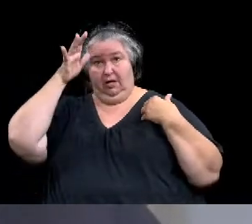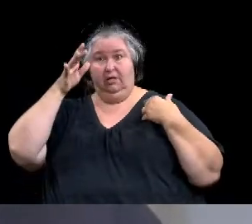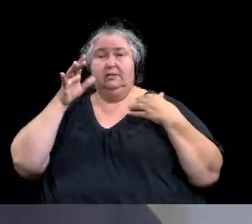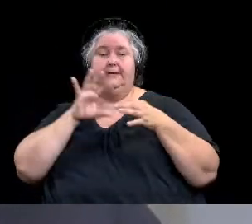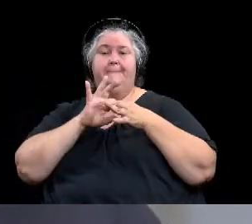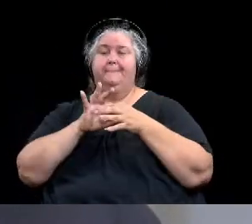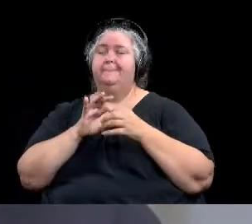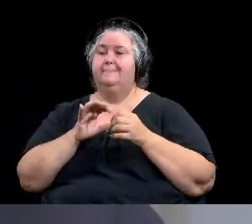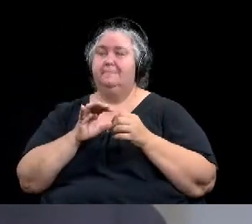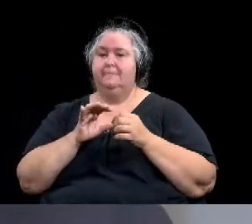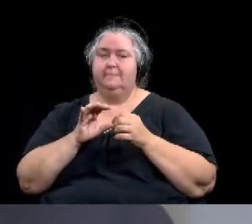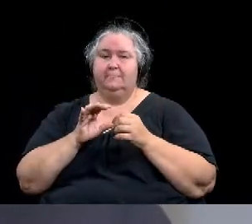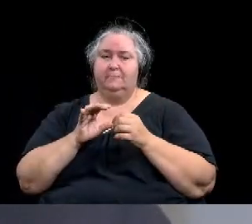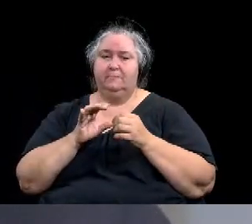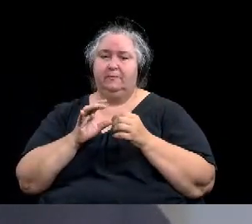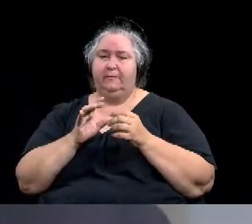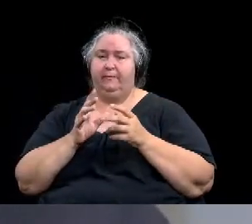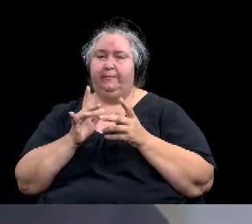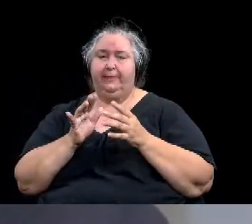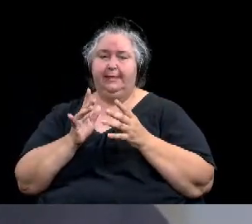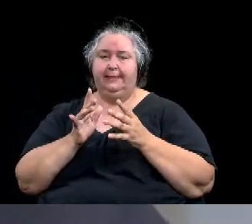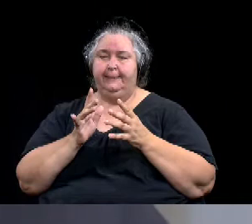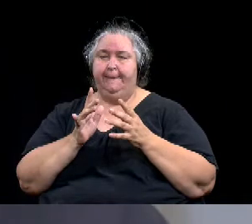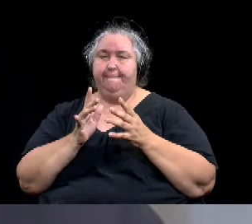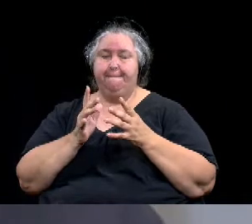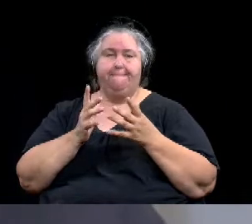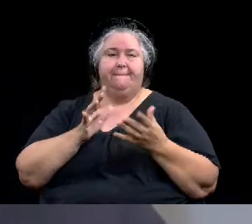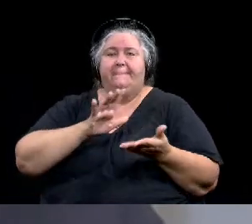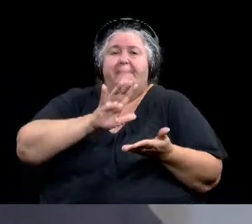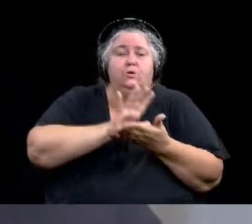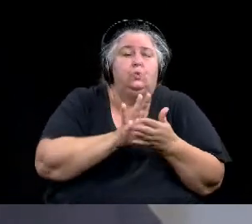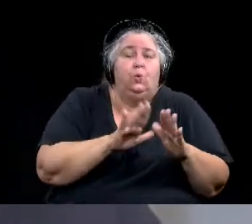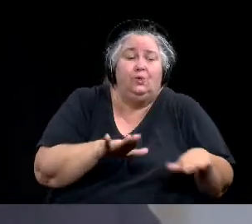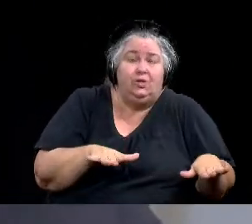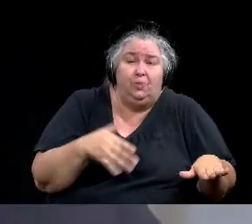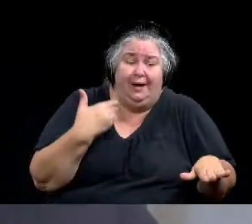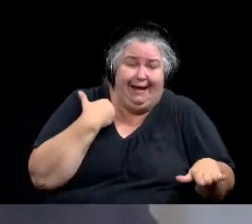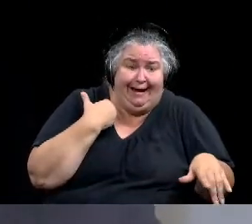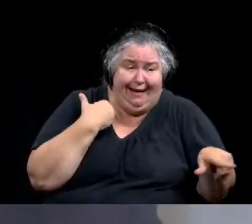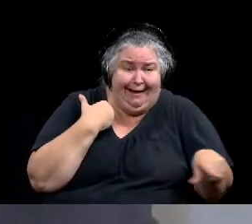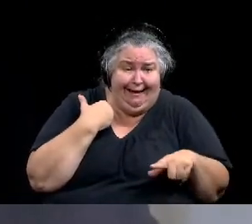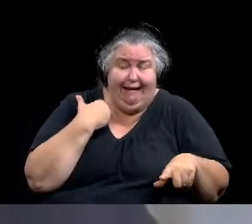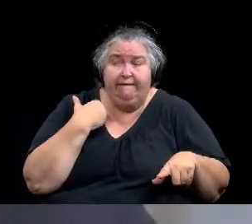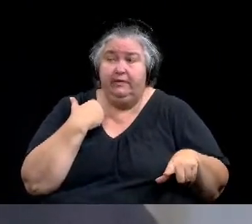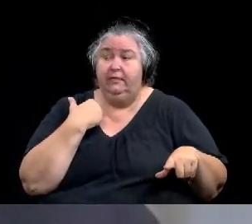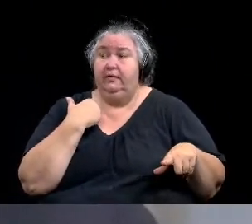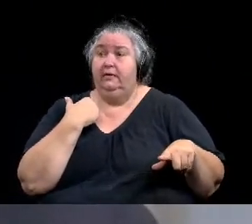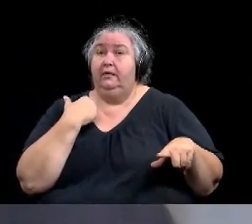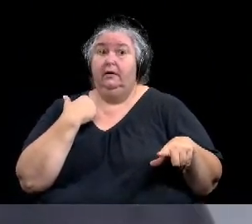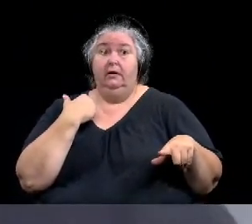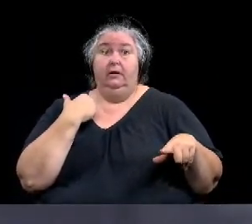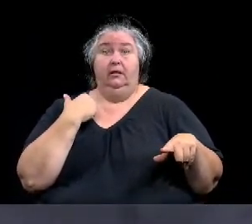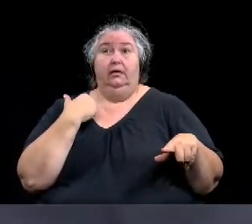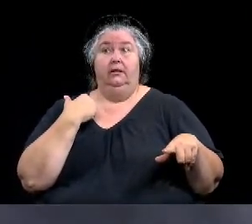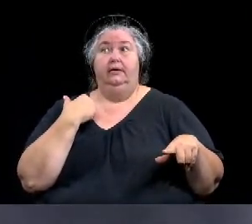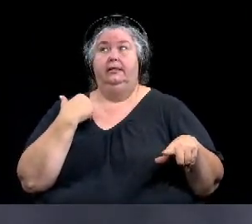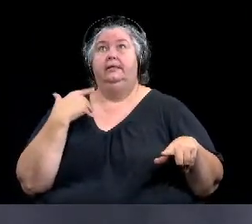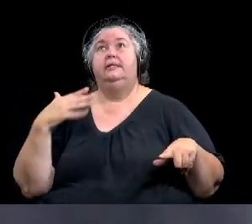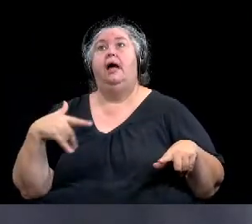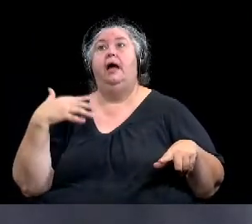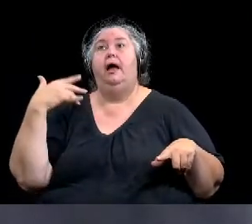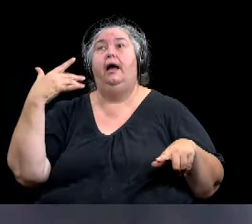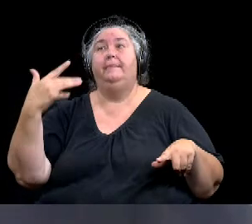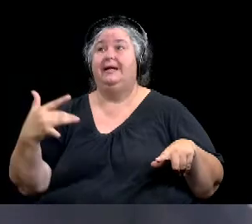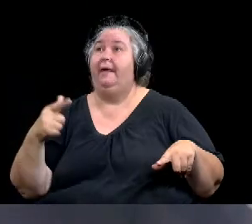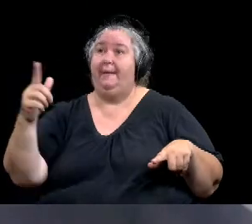trying to manage the school children that they have that from time to time have to come back